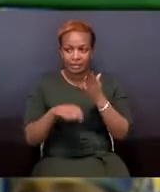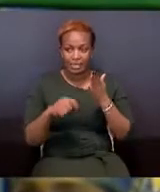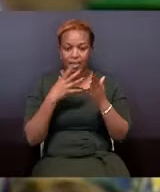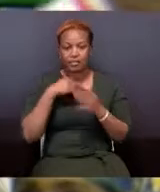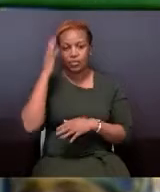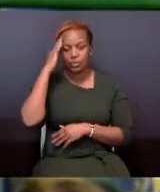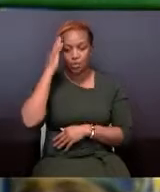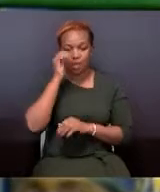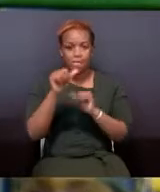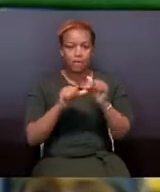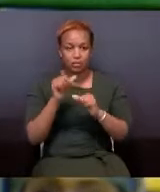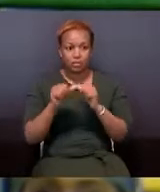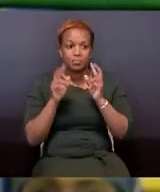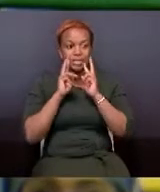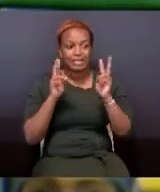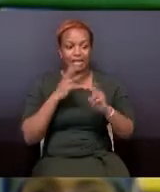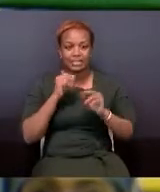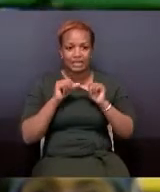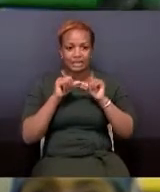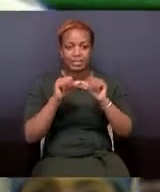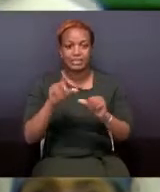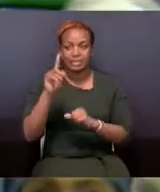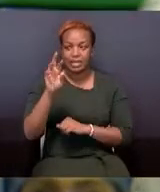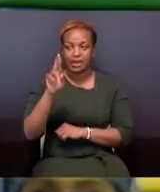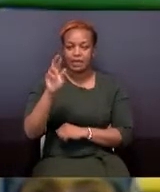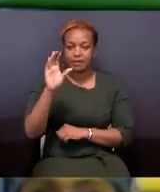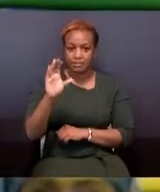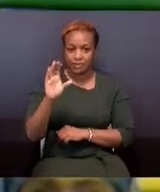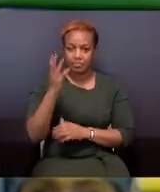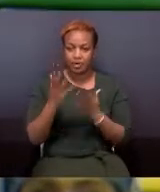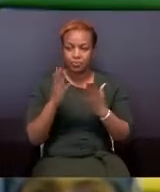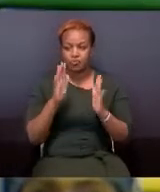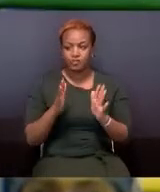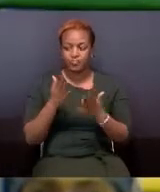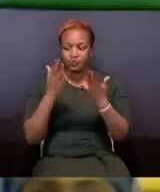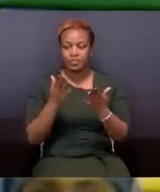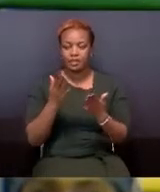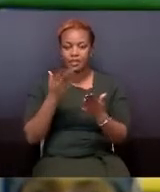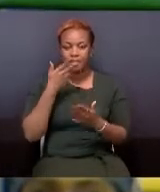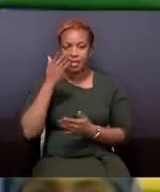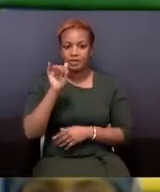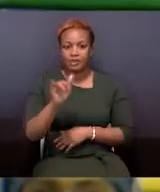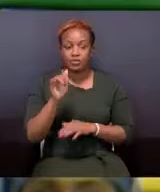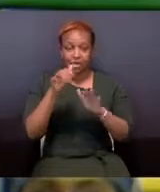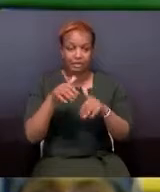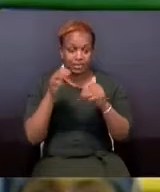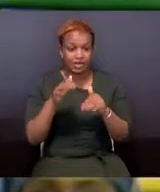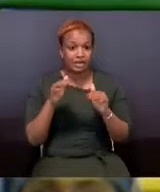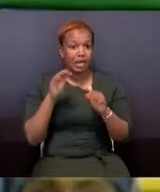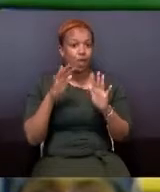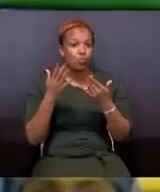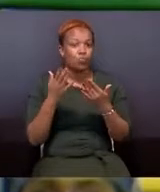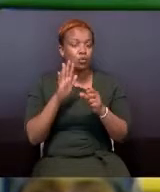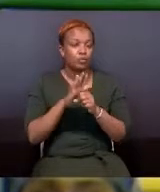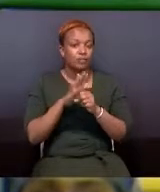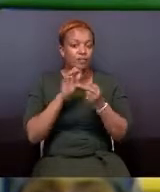when you talked about the peace and stability even in the DRC. So maybe you can take on that one about agriculture and why there's so much emphasis on